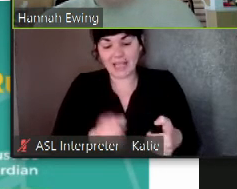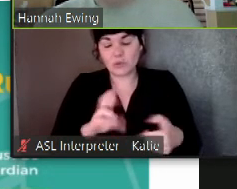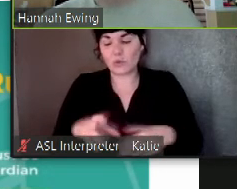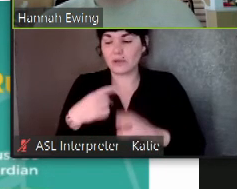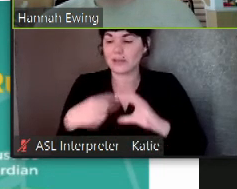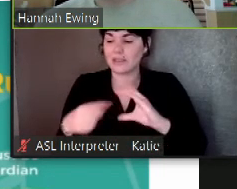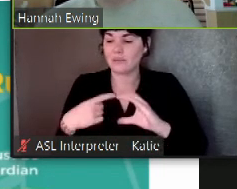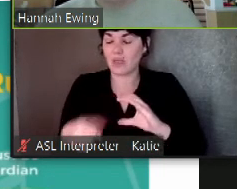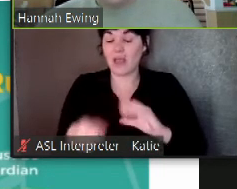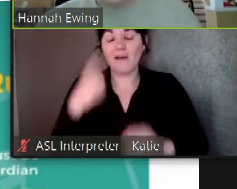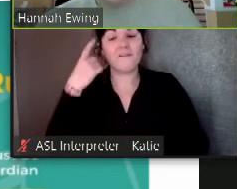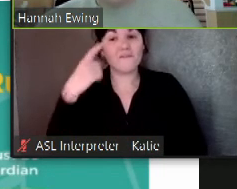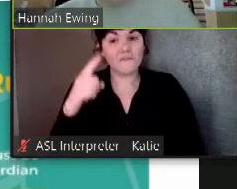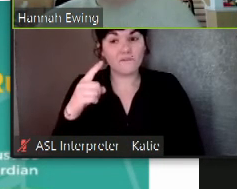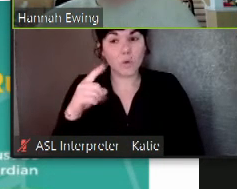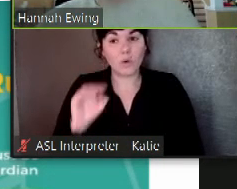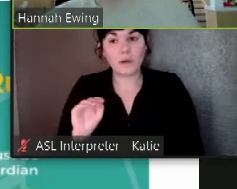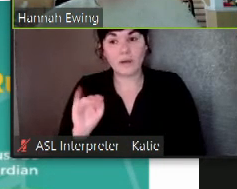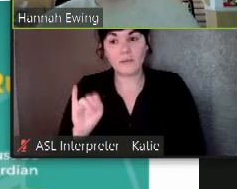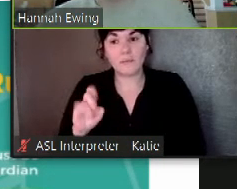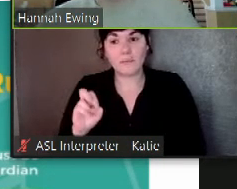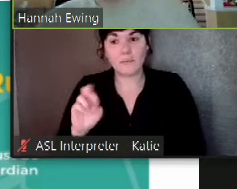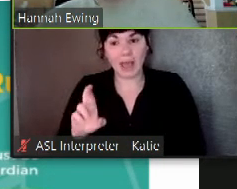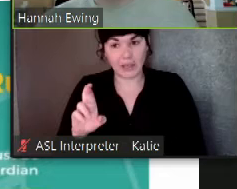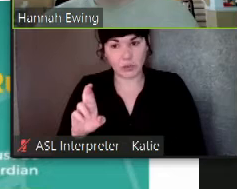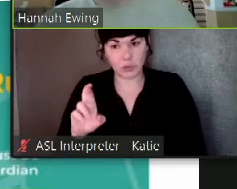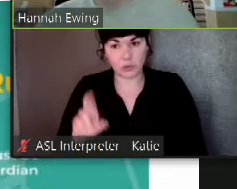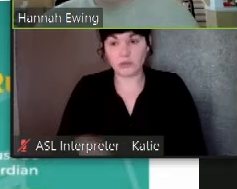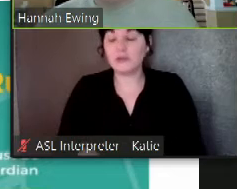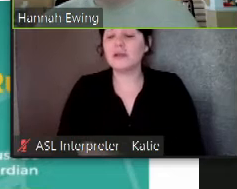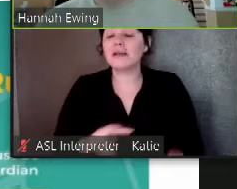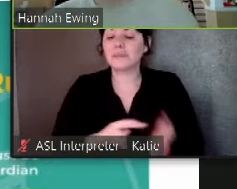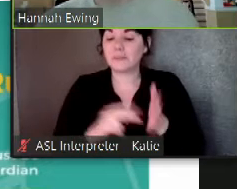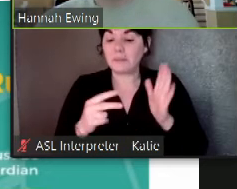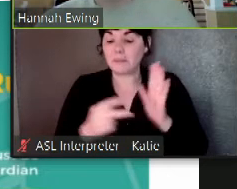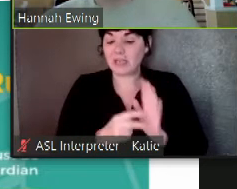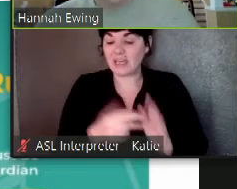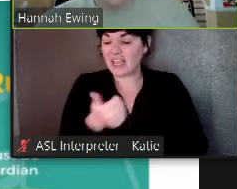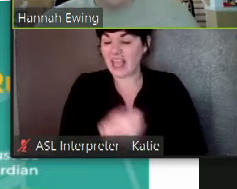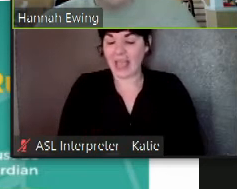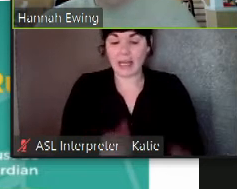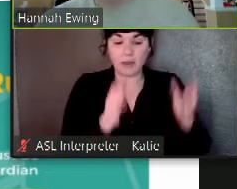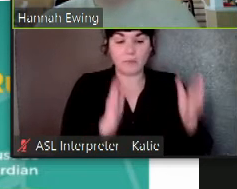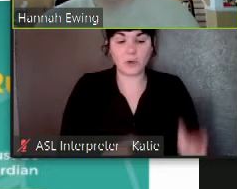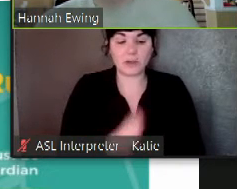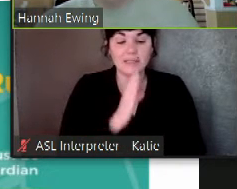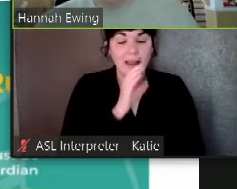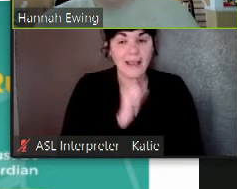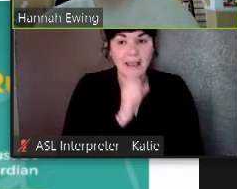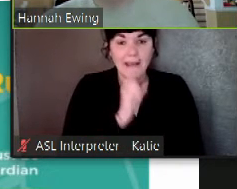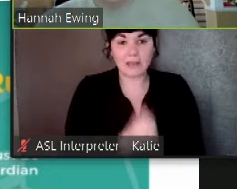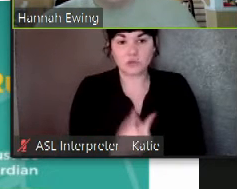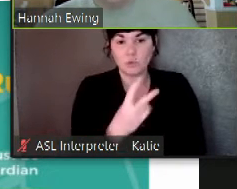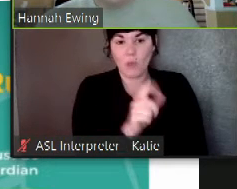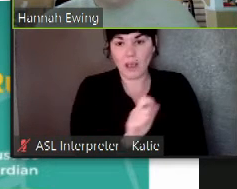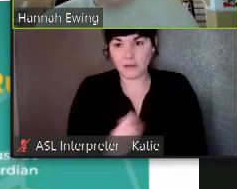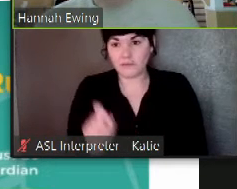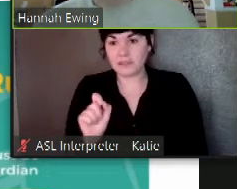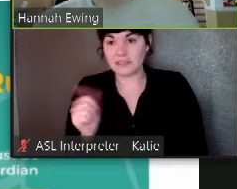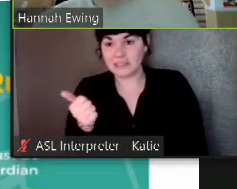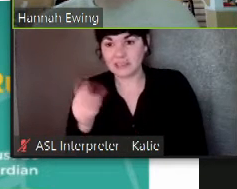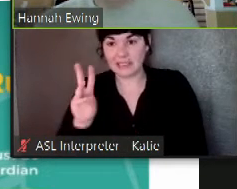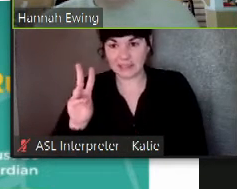for minors. So, any individual age 12 to 17 must be accompanied by a parent or guardian.